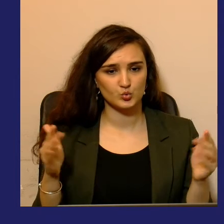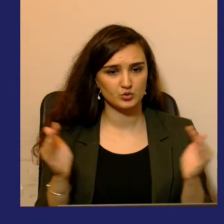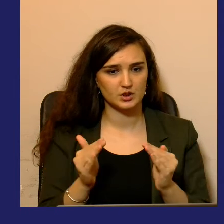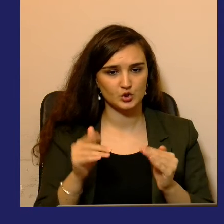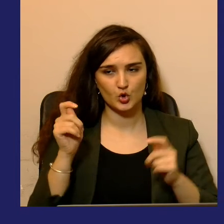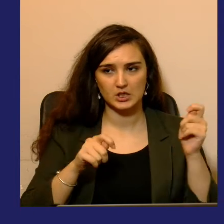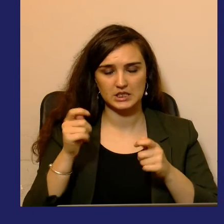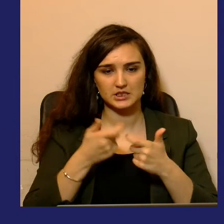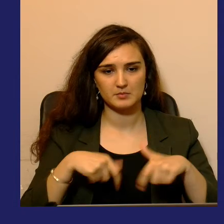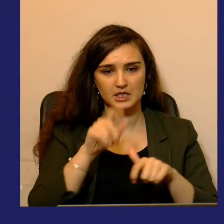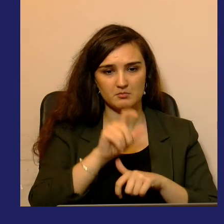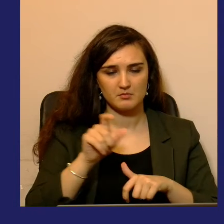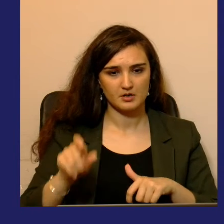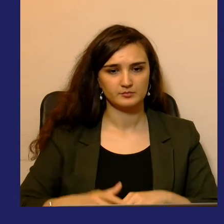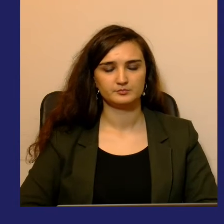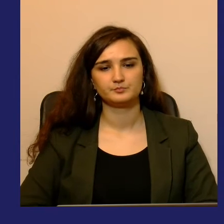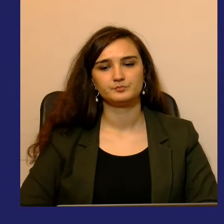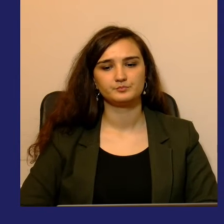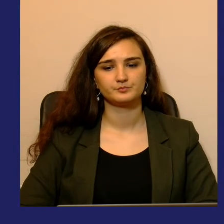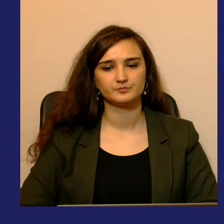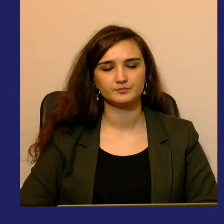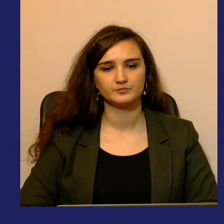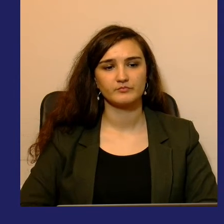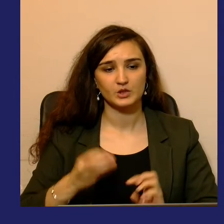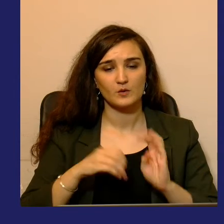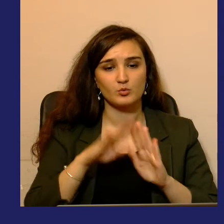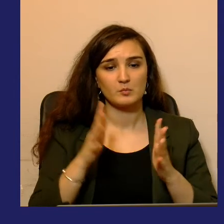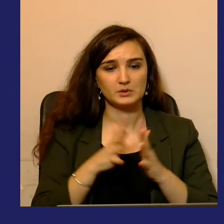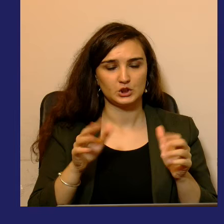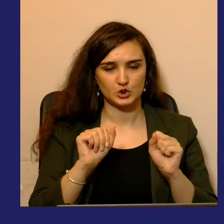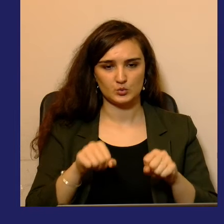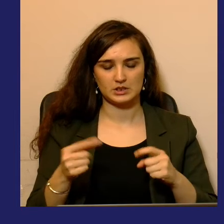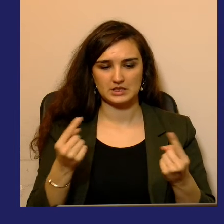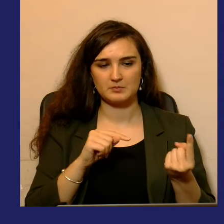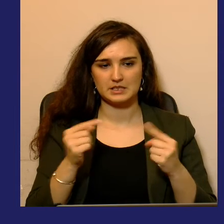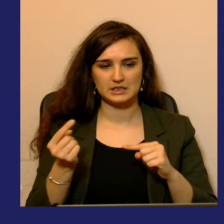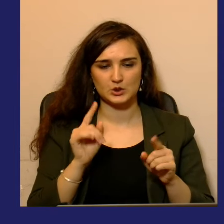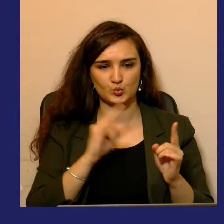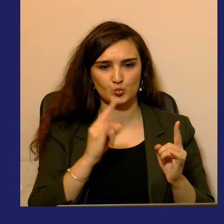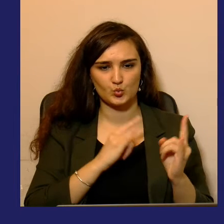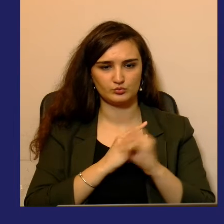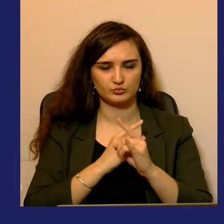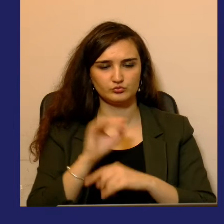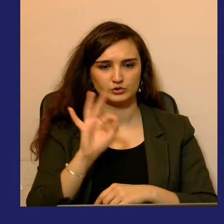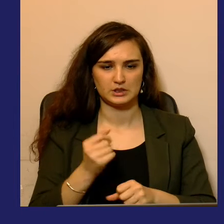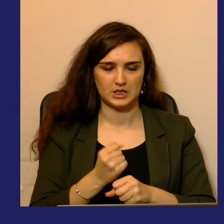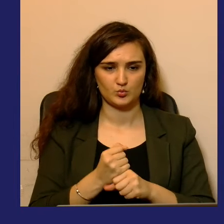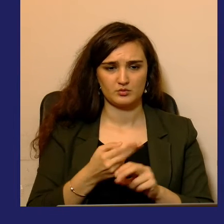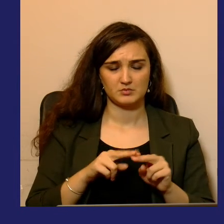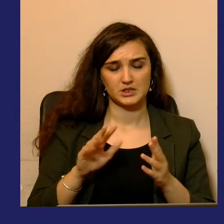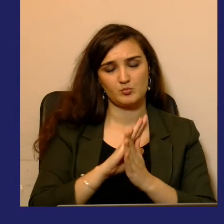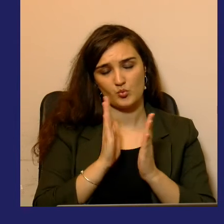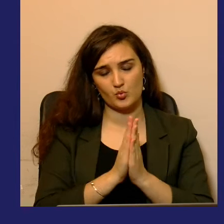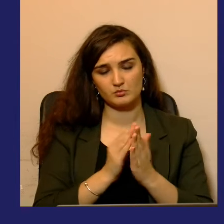on themselves even with even more success and frequency. So what they've done here is they've come to